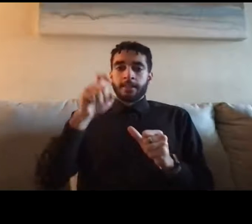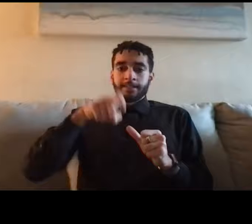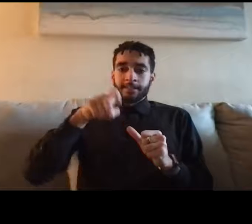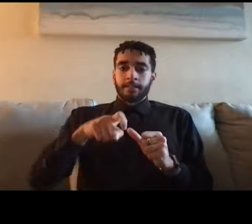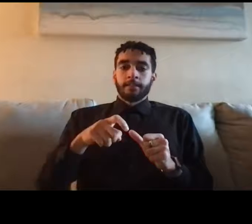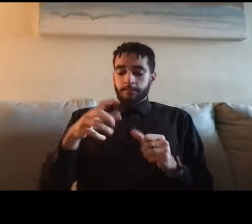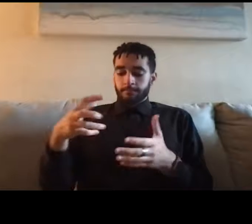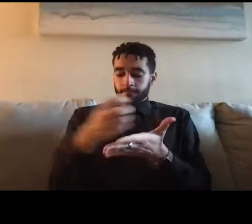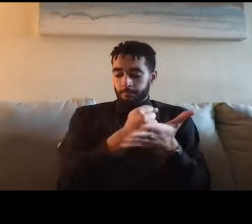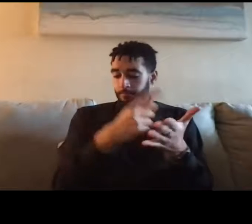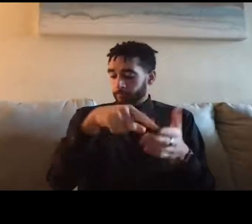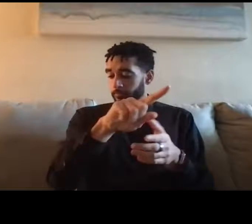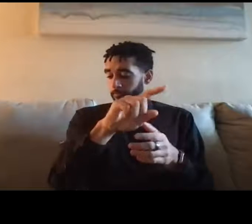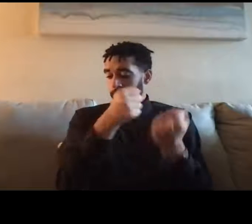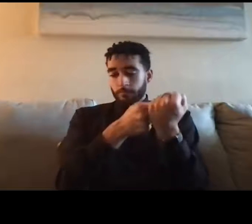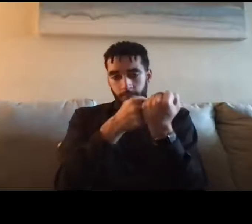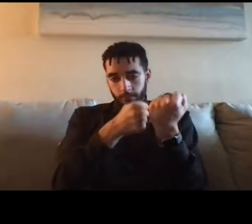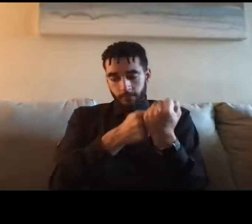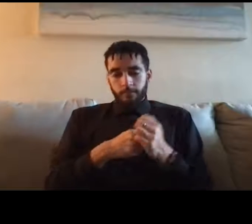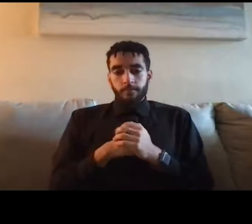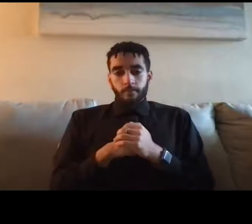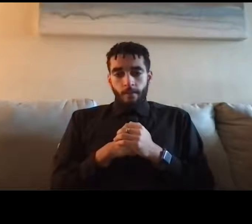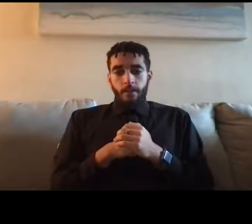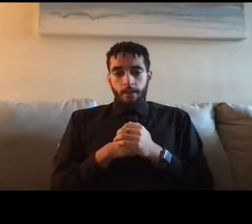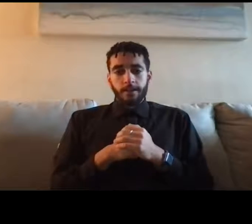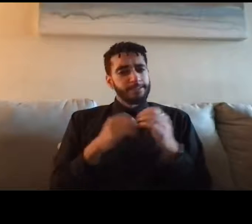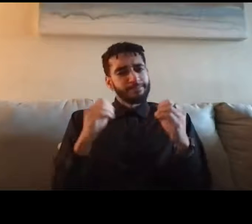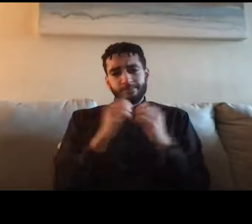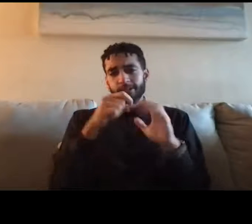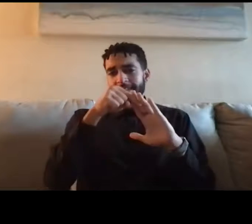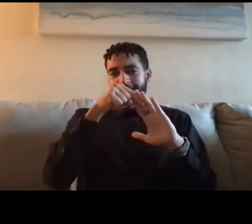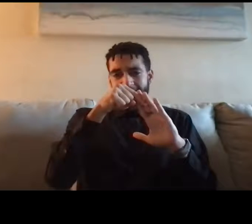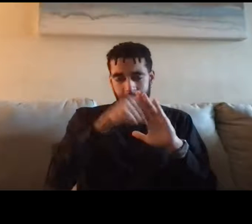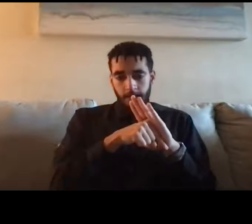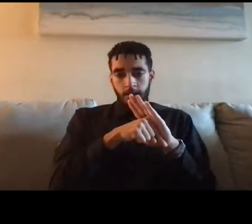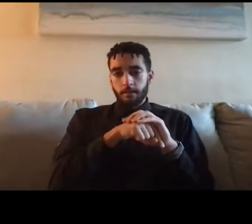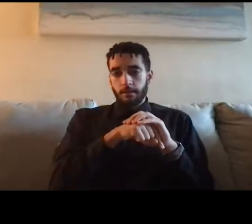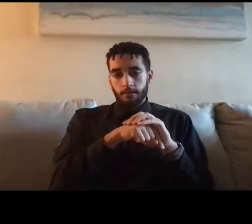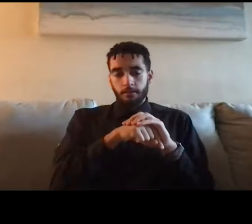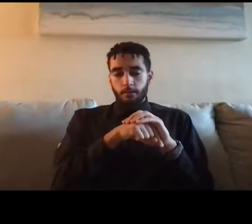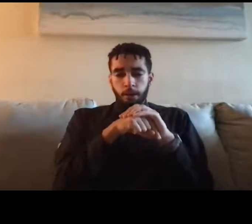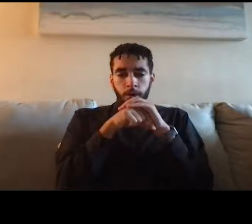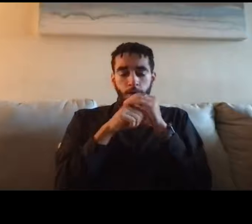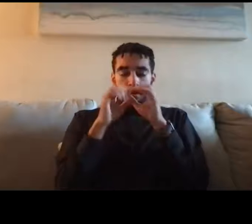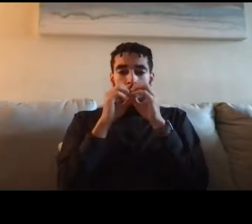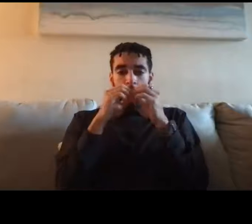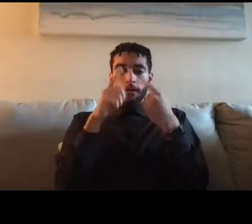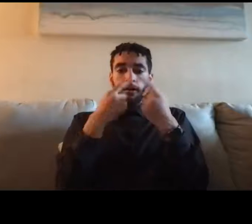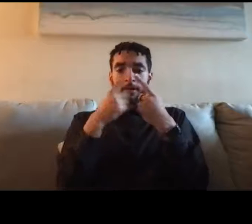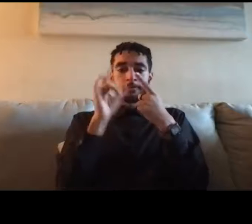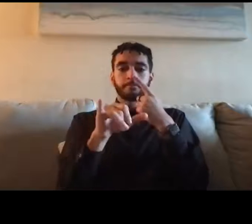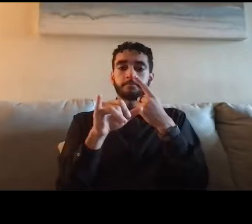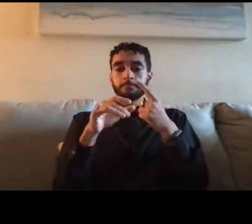supportive services. So a deeper dive into what the Older Adult Behavioral Health Initiative